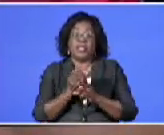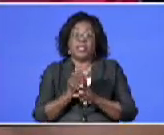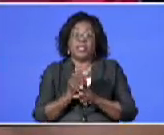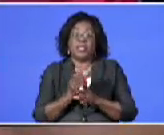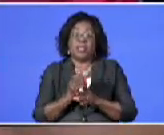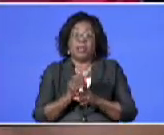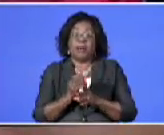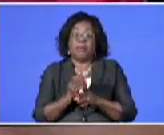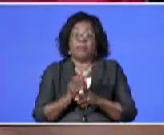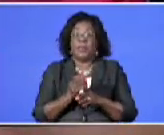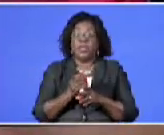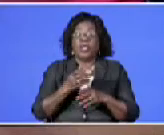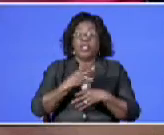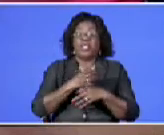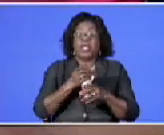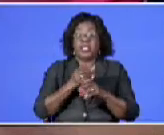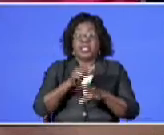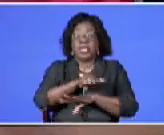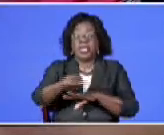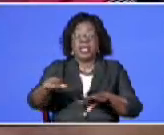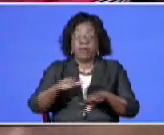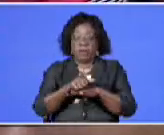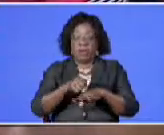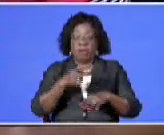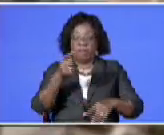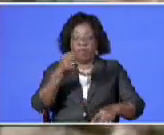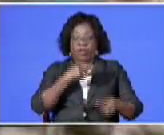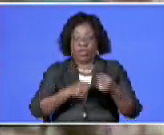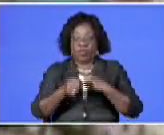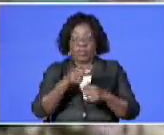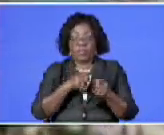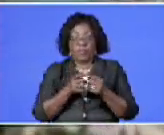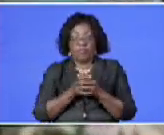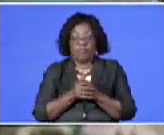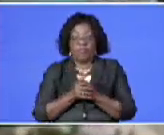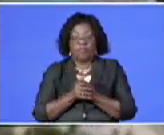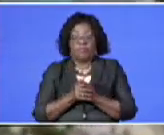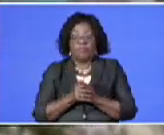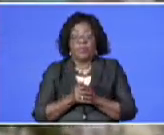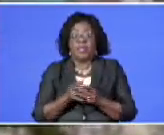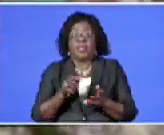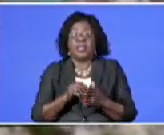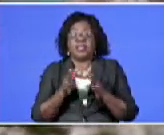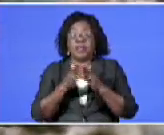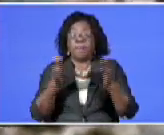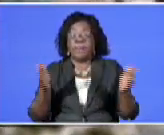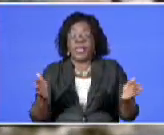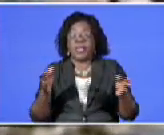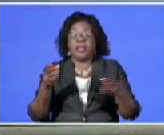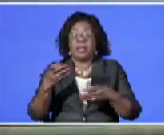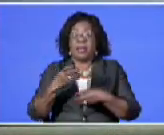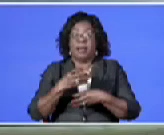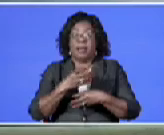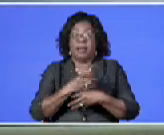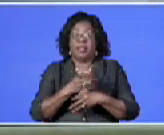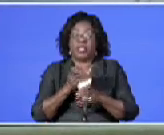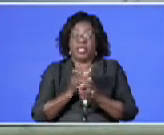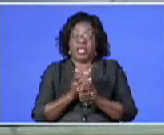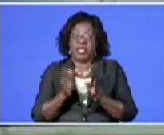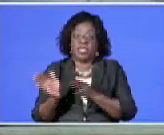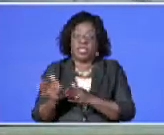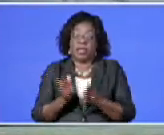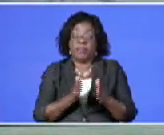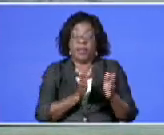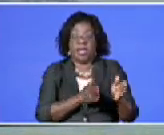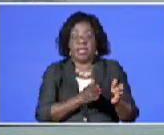present circumstances. Mukush Lapinder explains. There's a bit of adjustment to plans to transform the landscape of the city center,